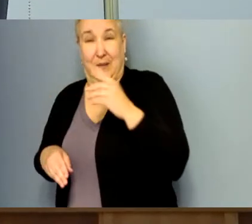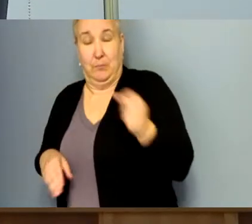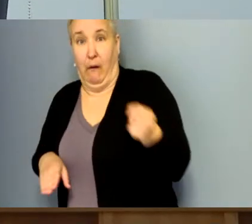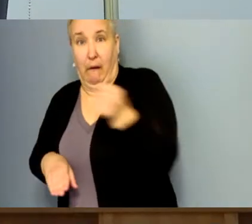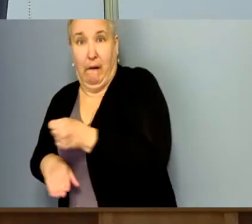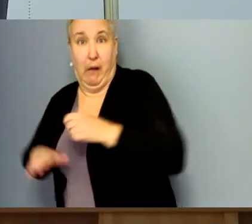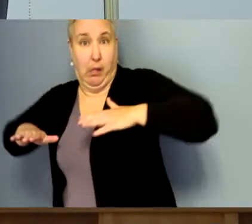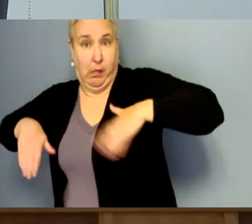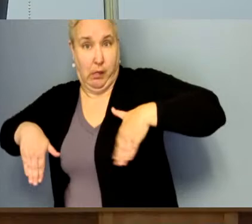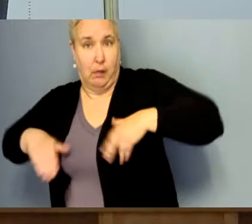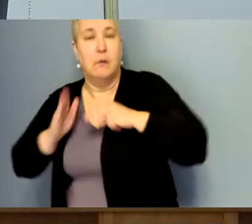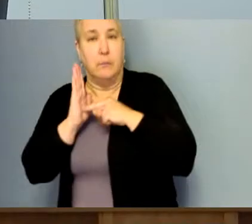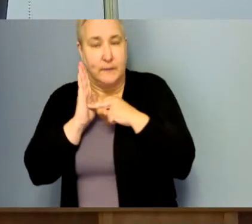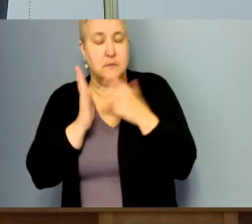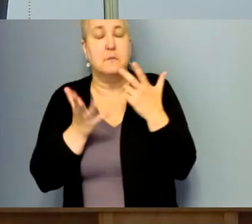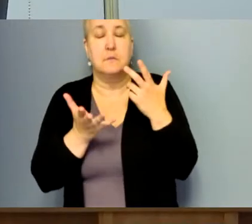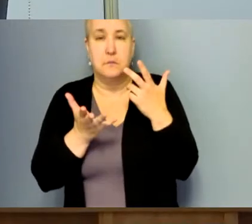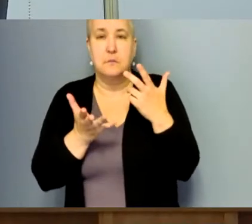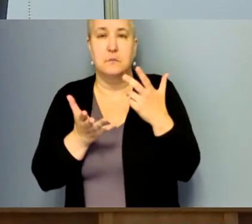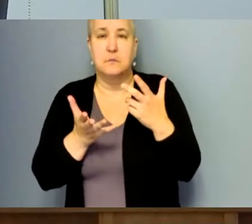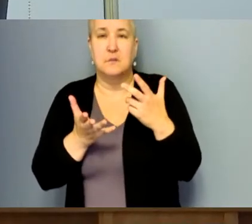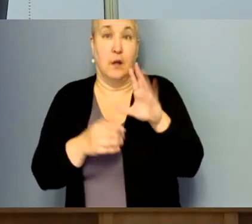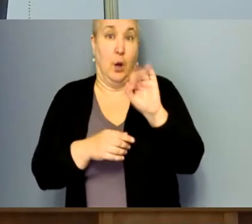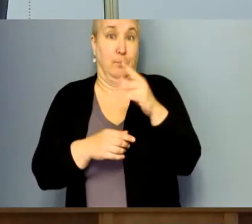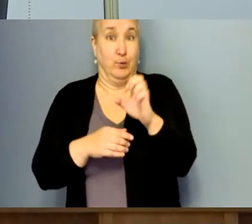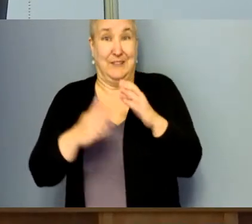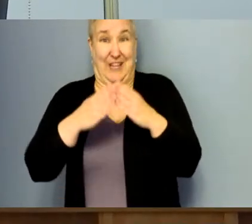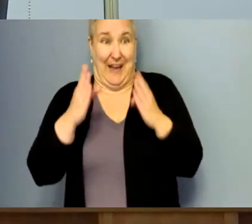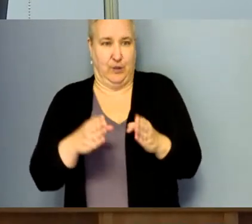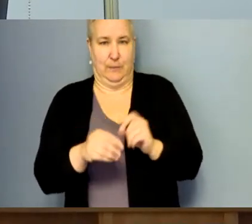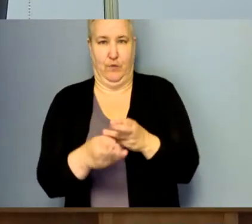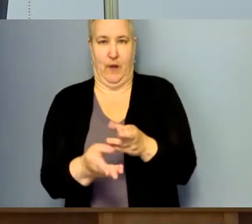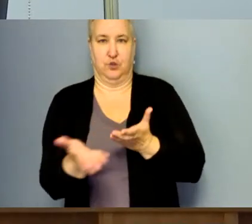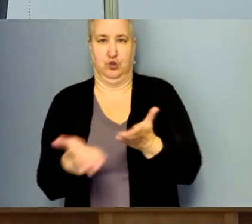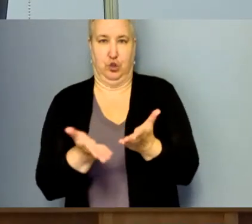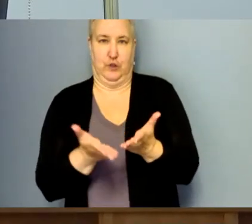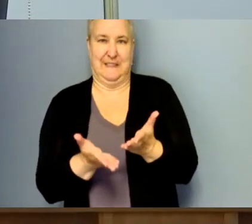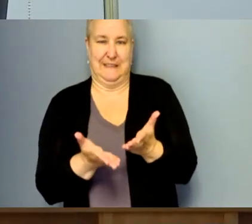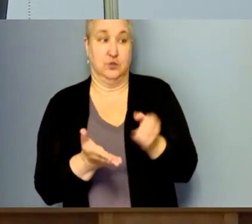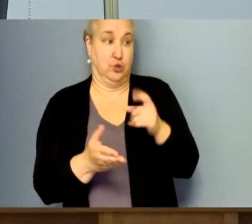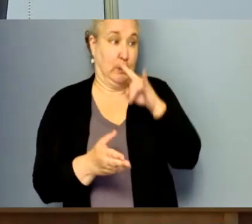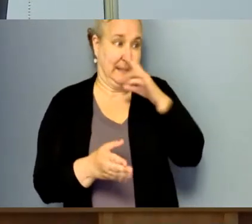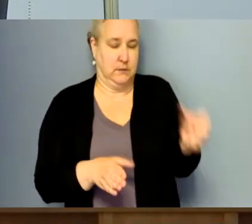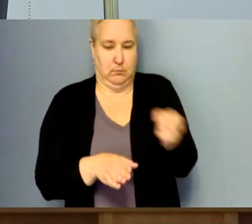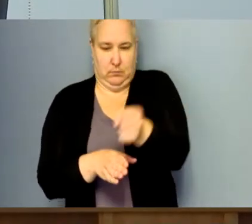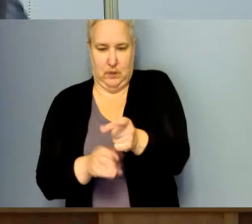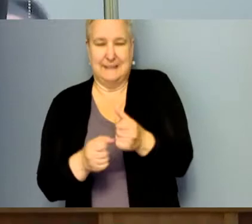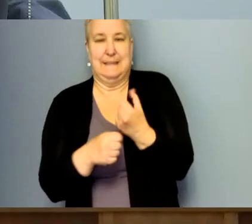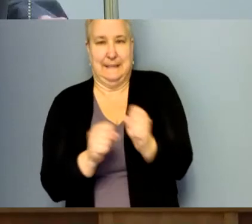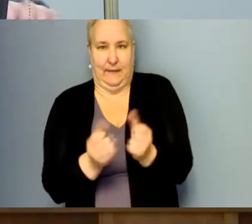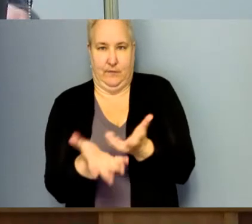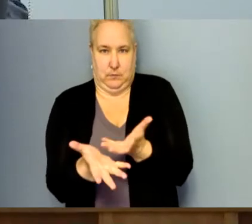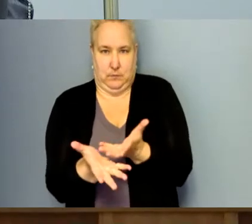to, you know, the bridge housing provides that service so the kids can be safe.